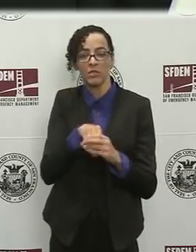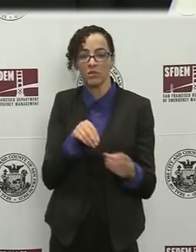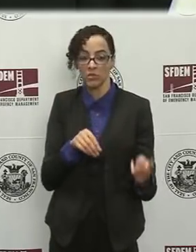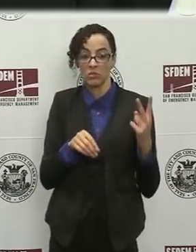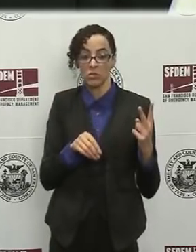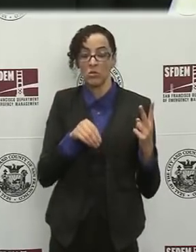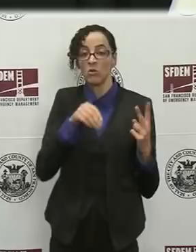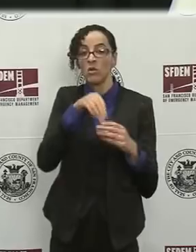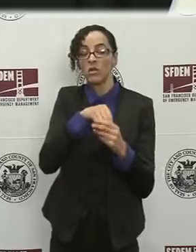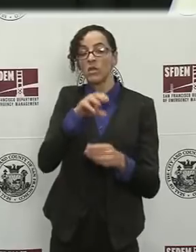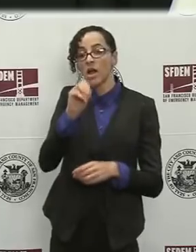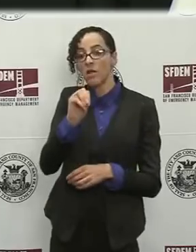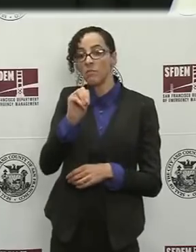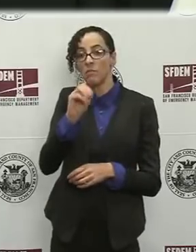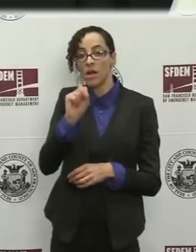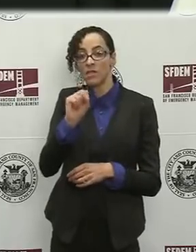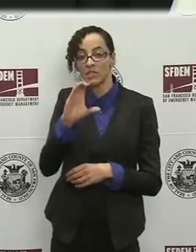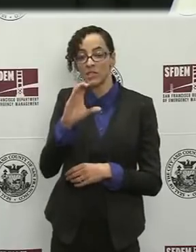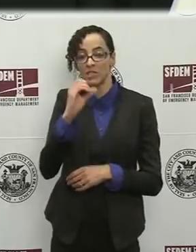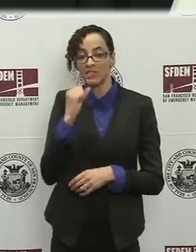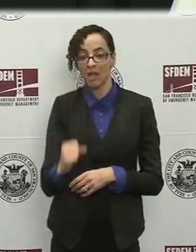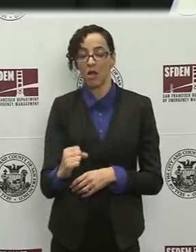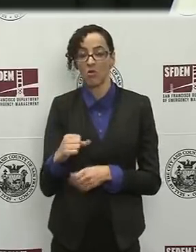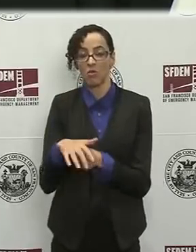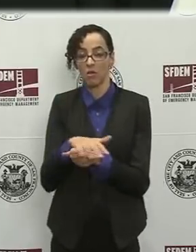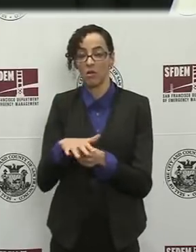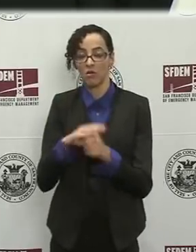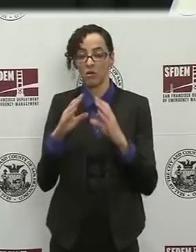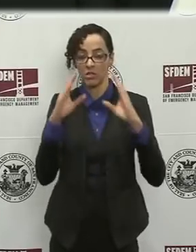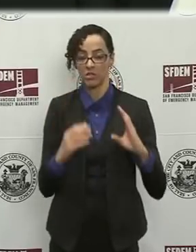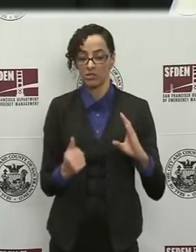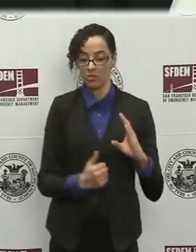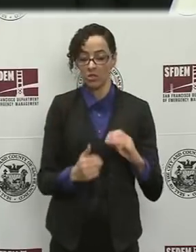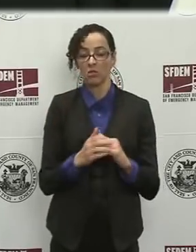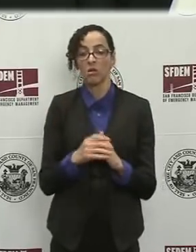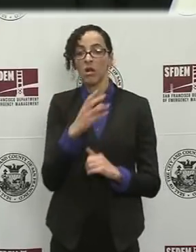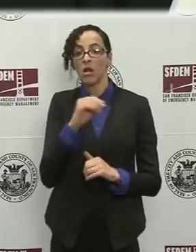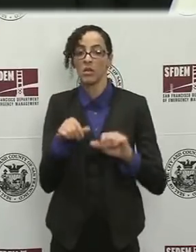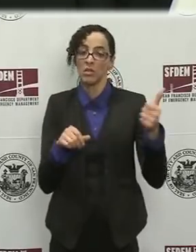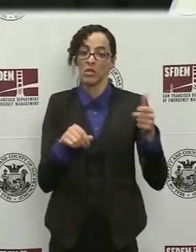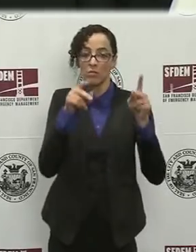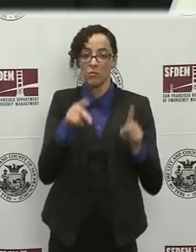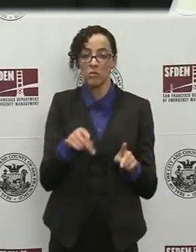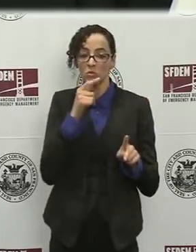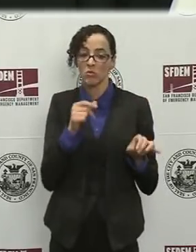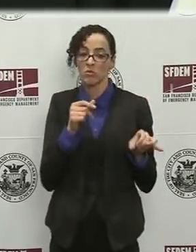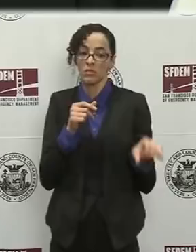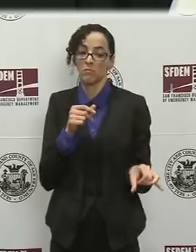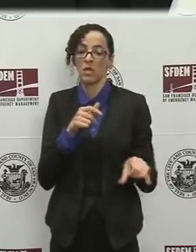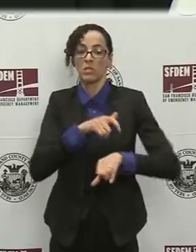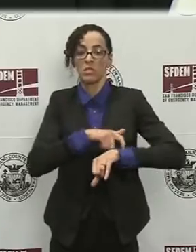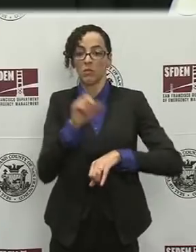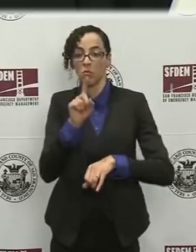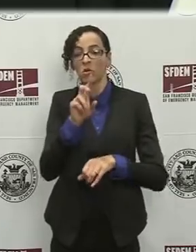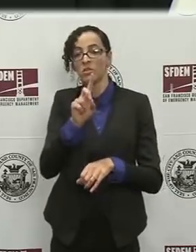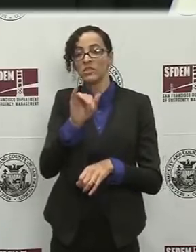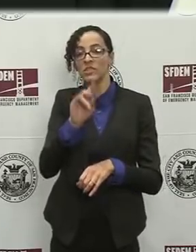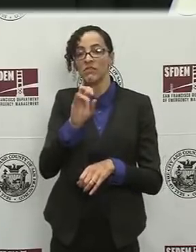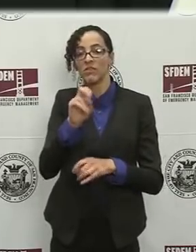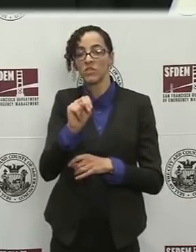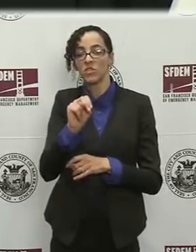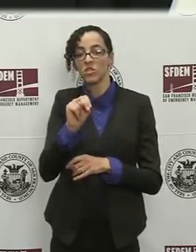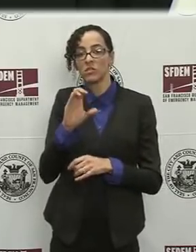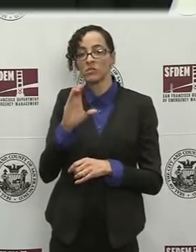Shelter and 1 who spent time at the Division Circle Navigation Center.